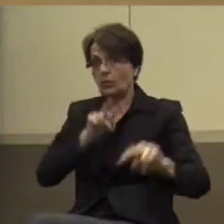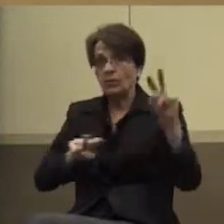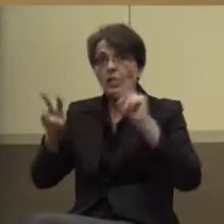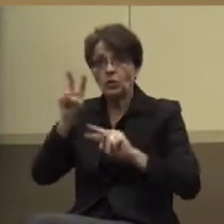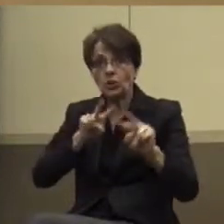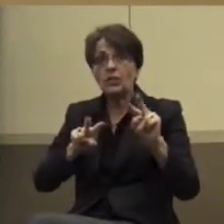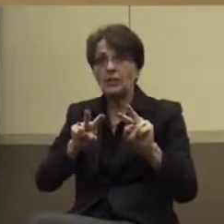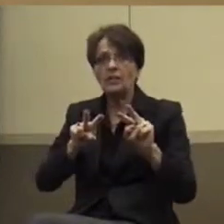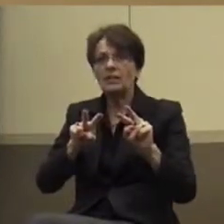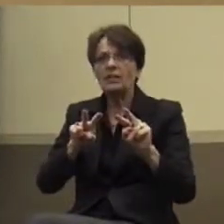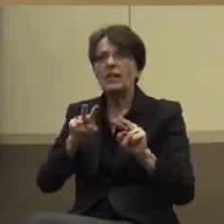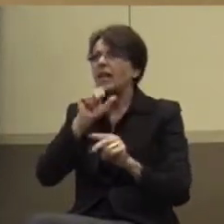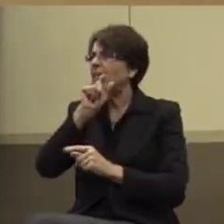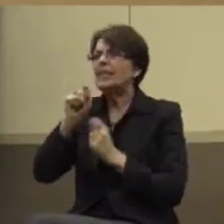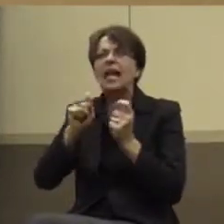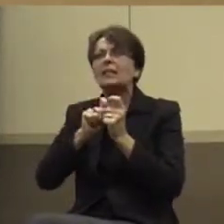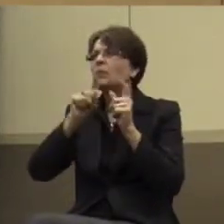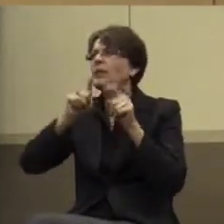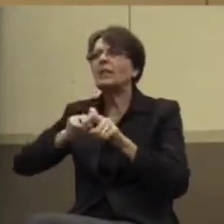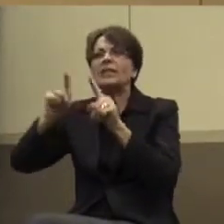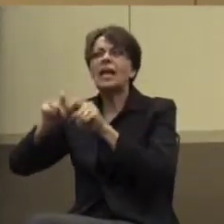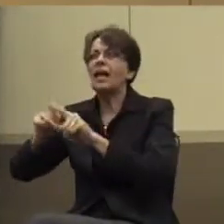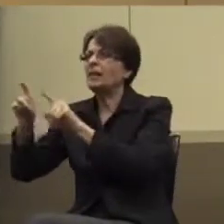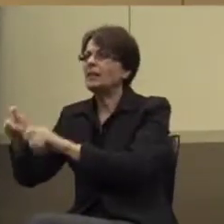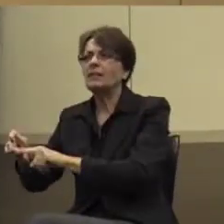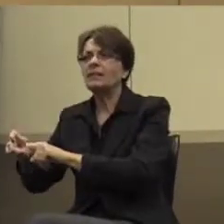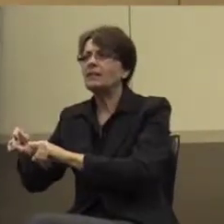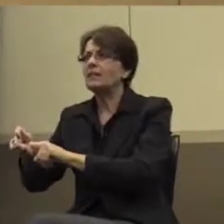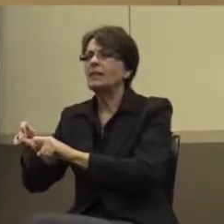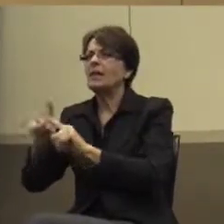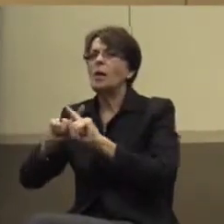There's not specific tests, but